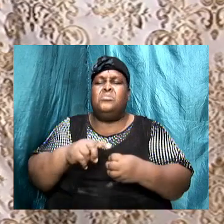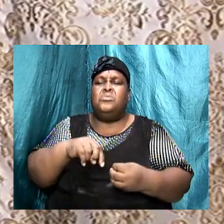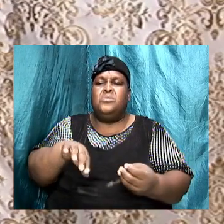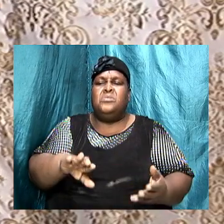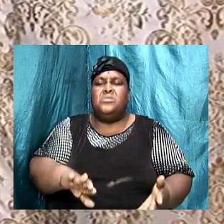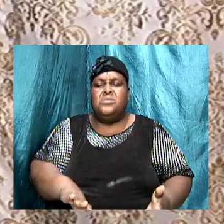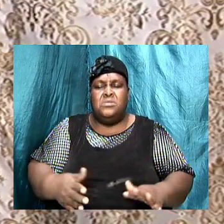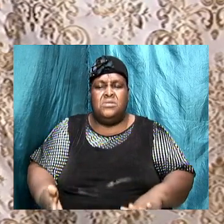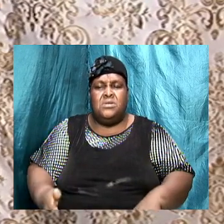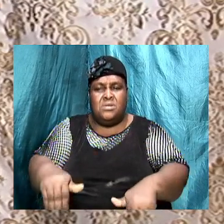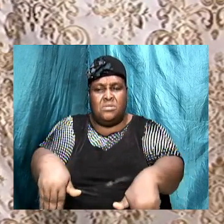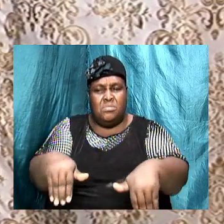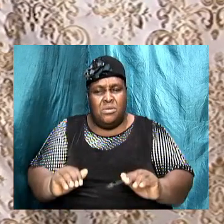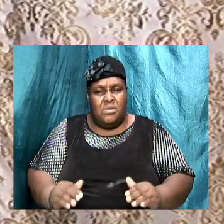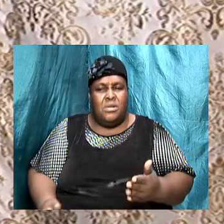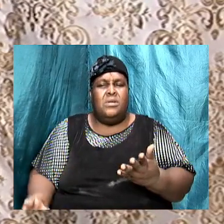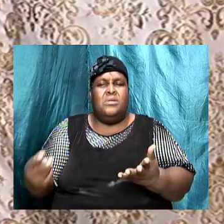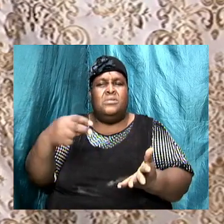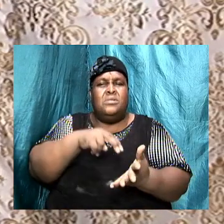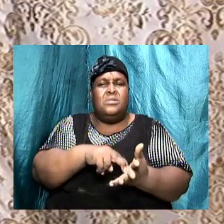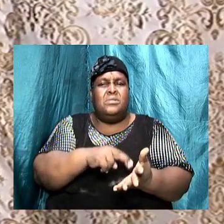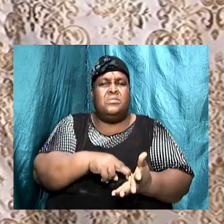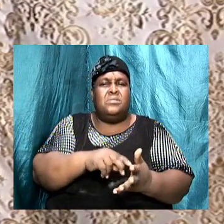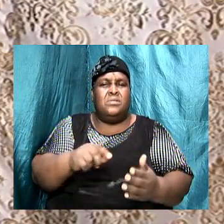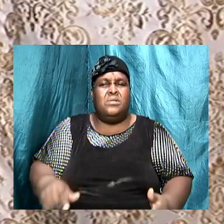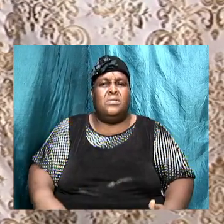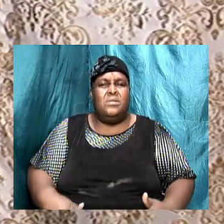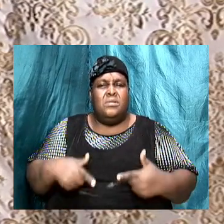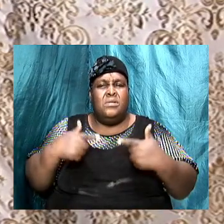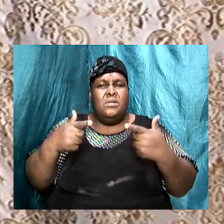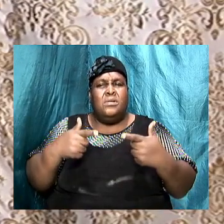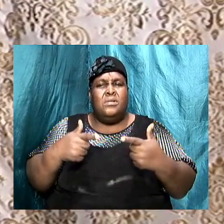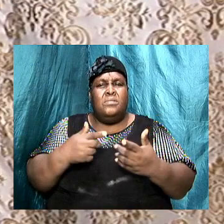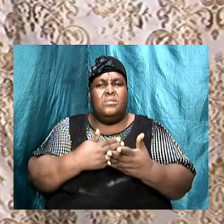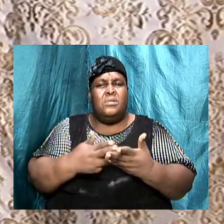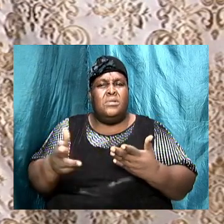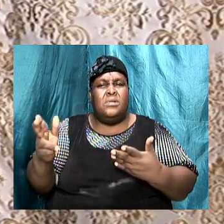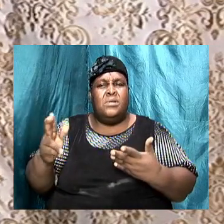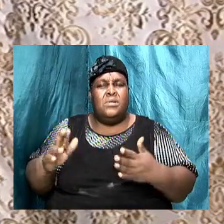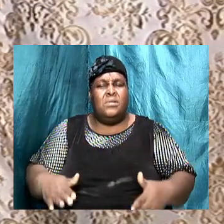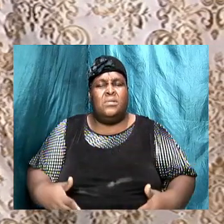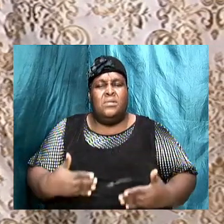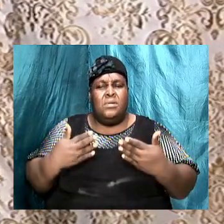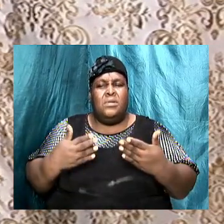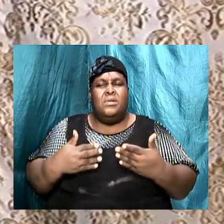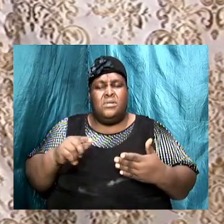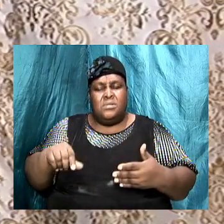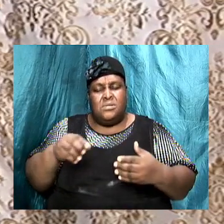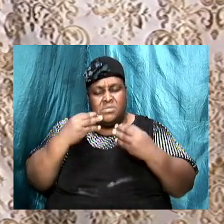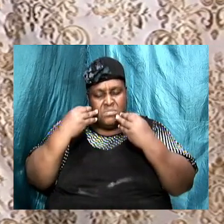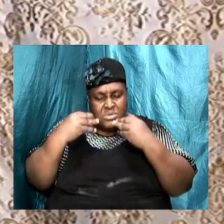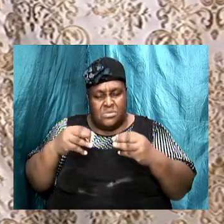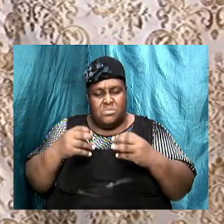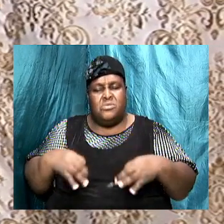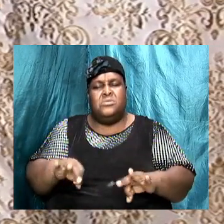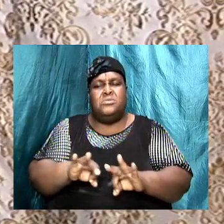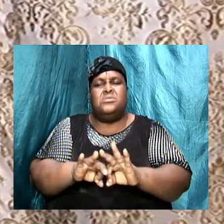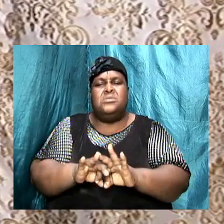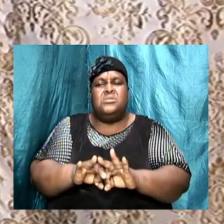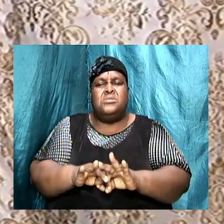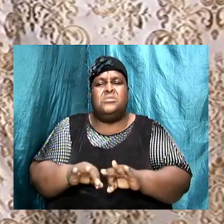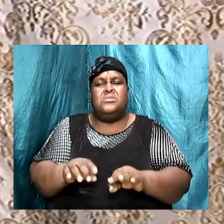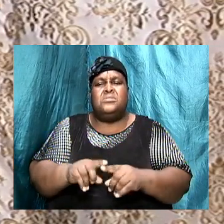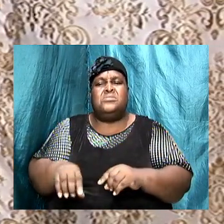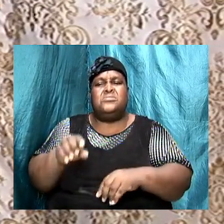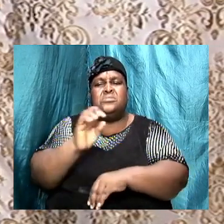resurrection, and the ascension of Jesus Christ. This message is important to the existence of the church, and